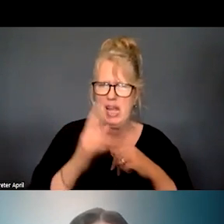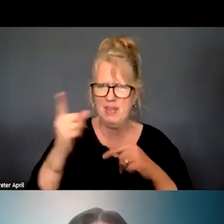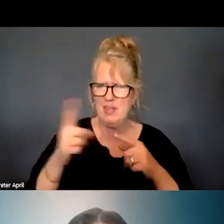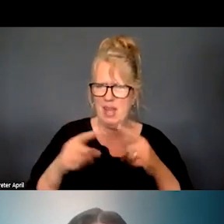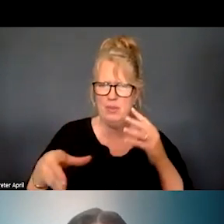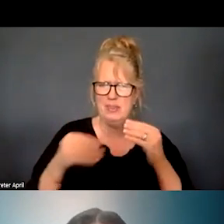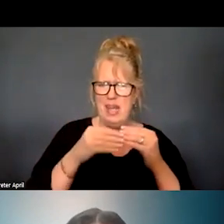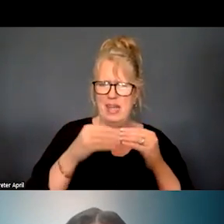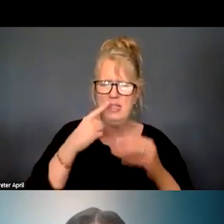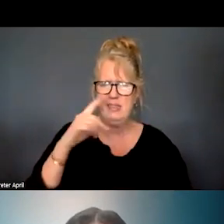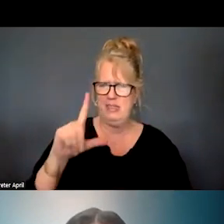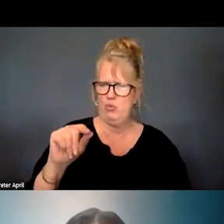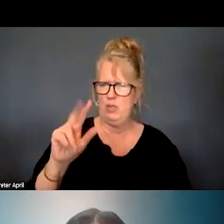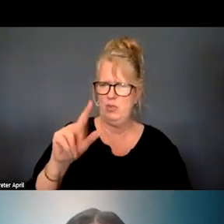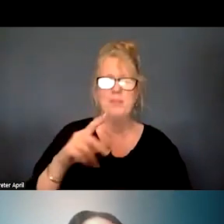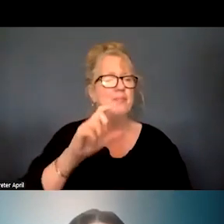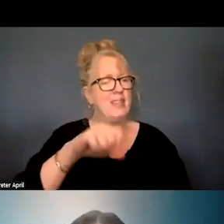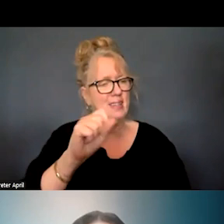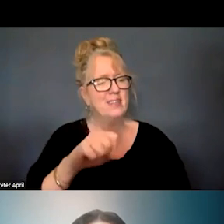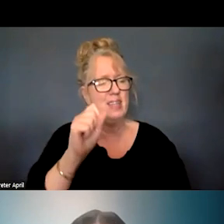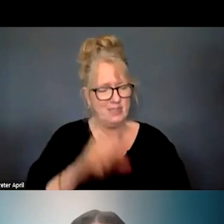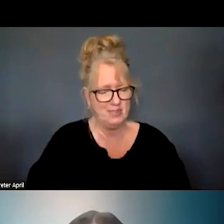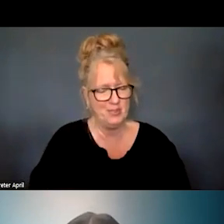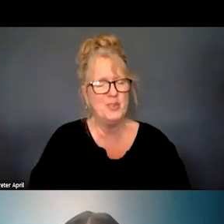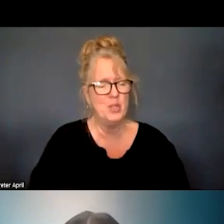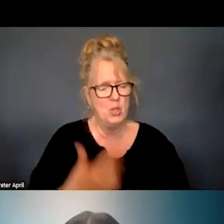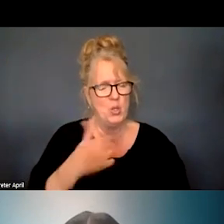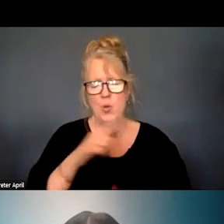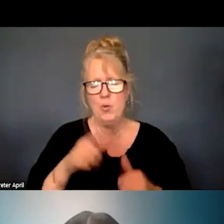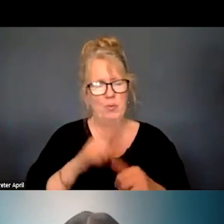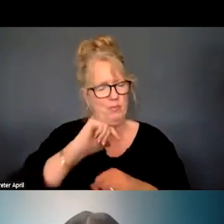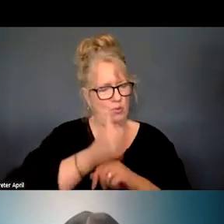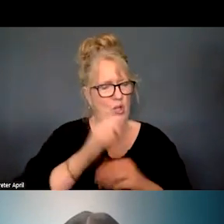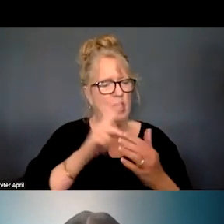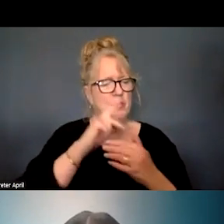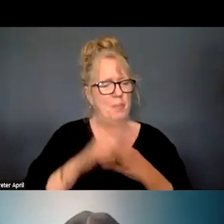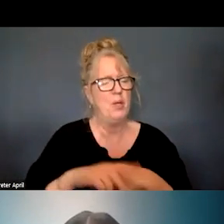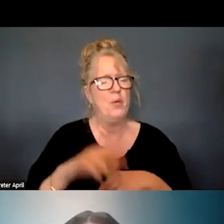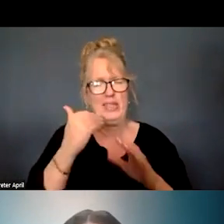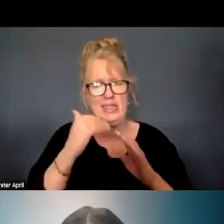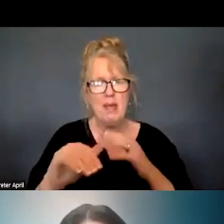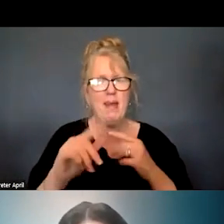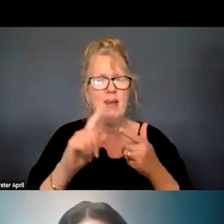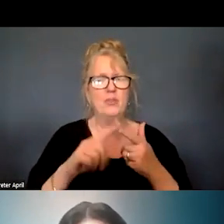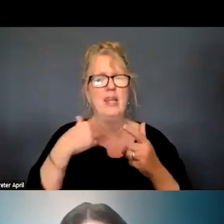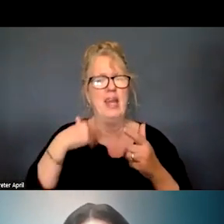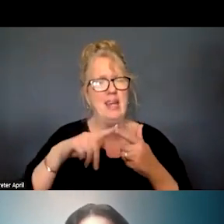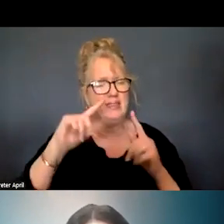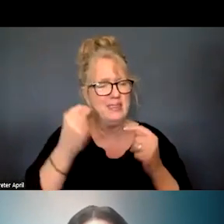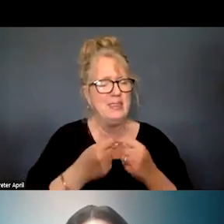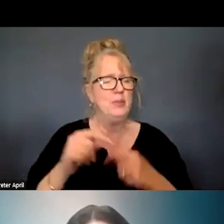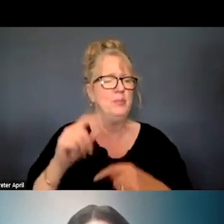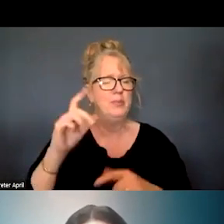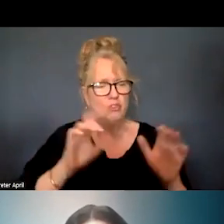in 2023, is that right? Yes. So when we first launched the program, we were using emails and Teams chats